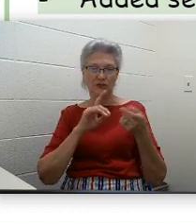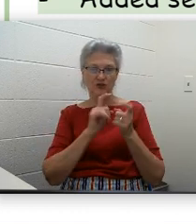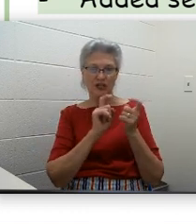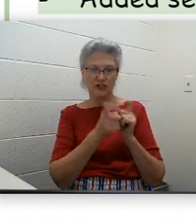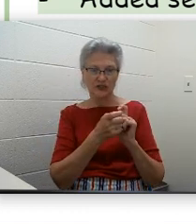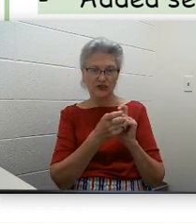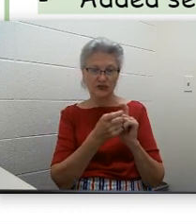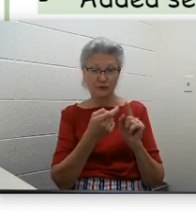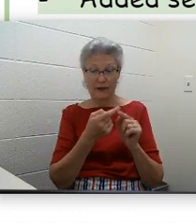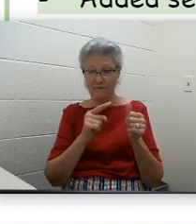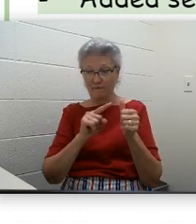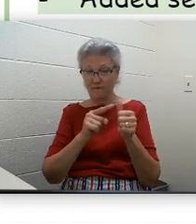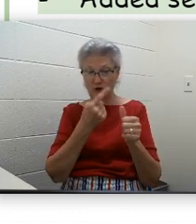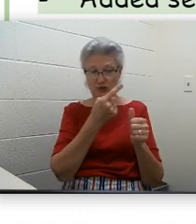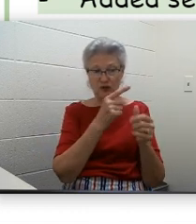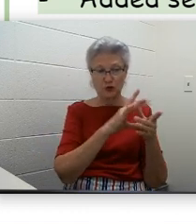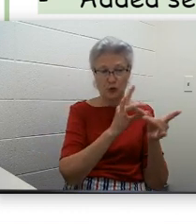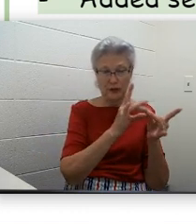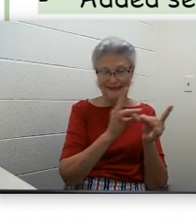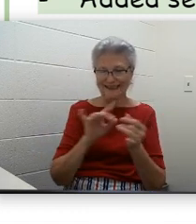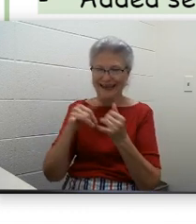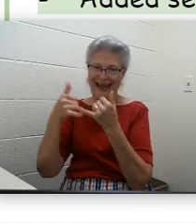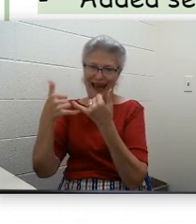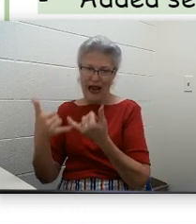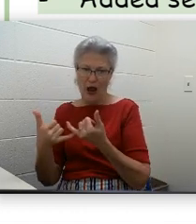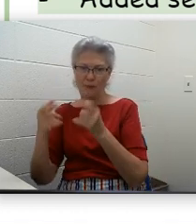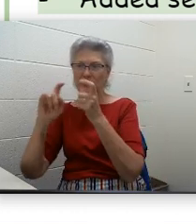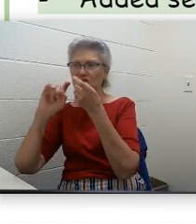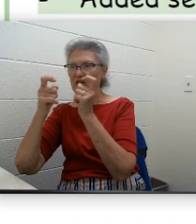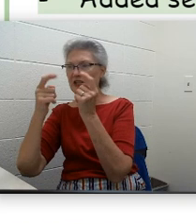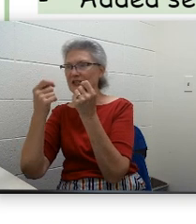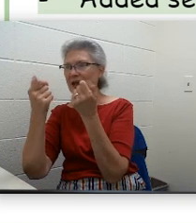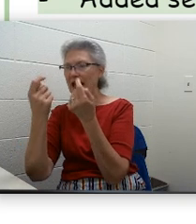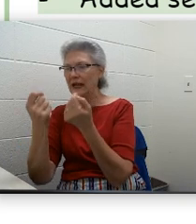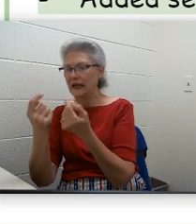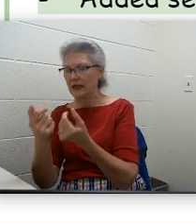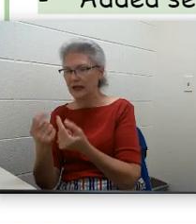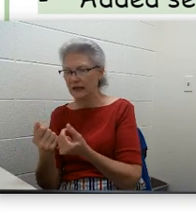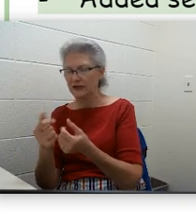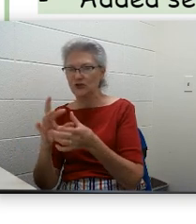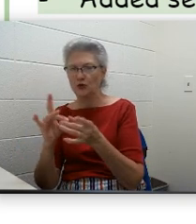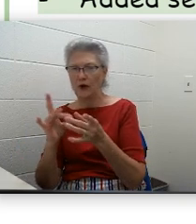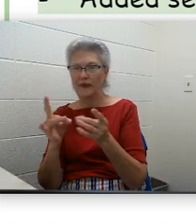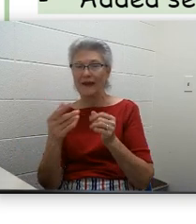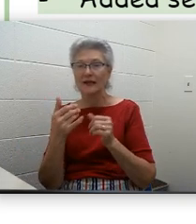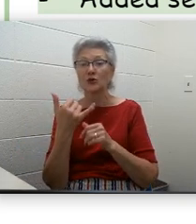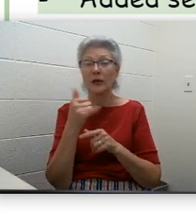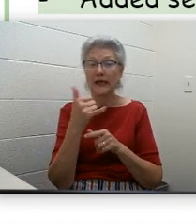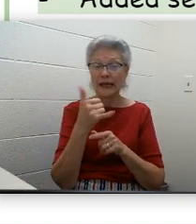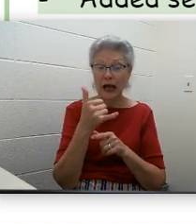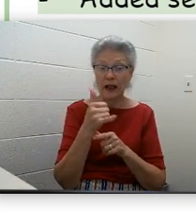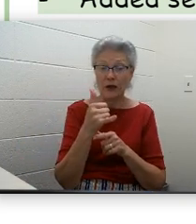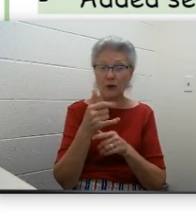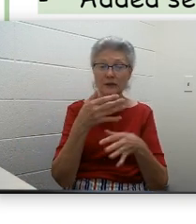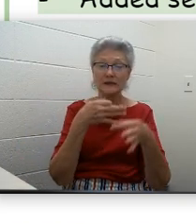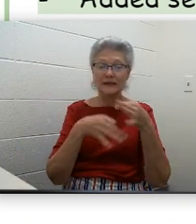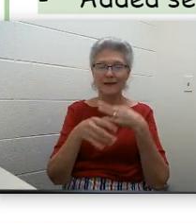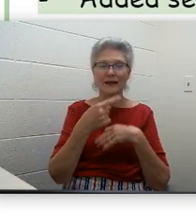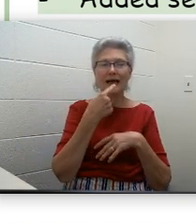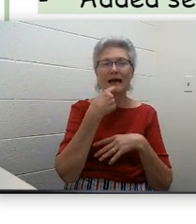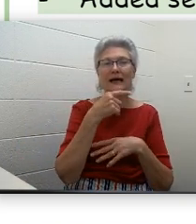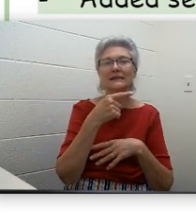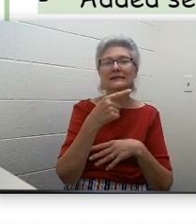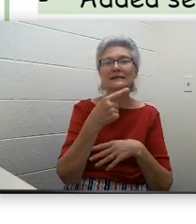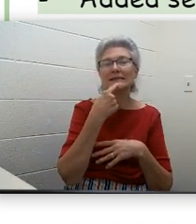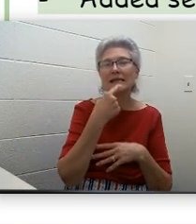made from my first story to now. So if you remember, like I said, these yellow ones, instead of said, I